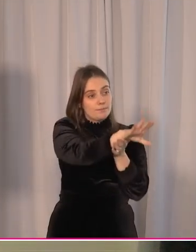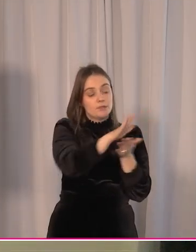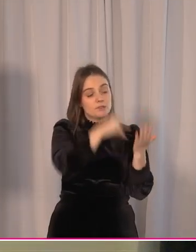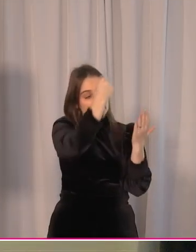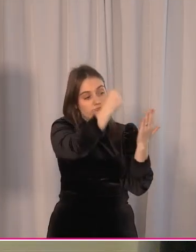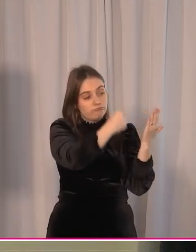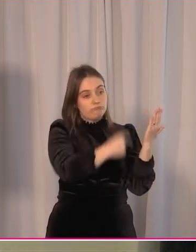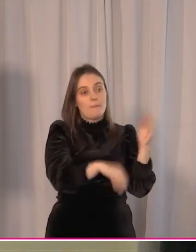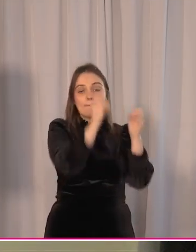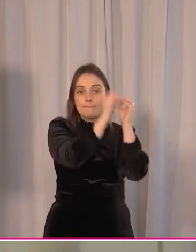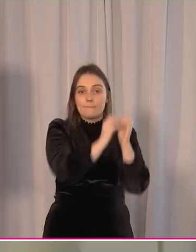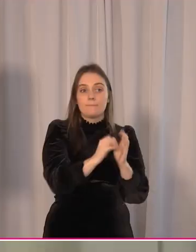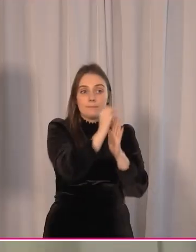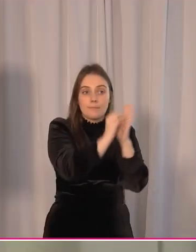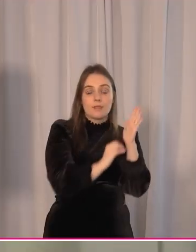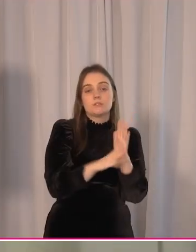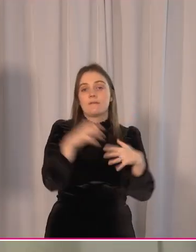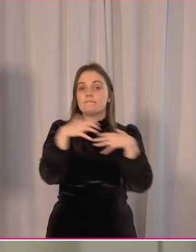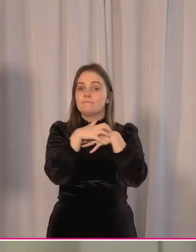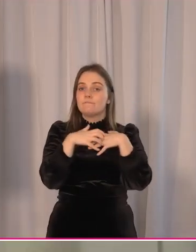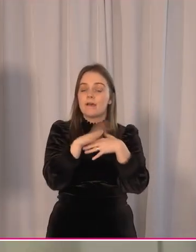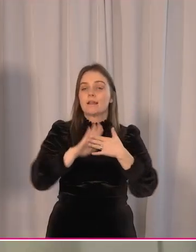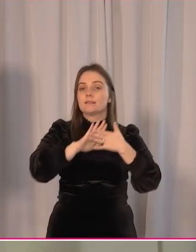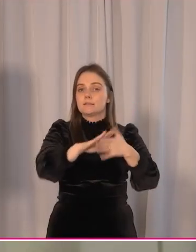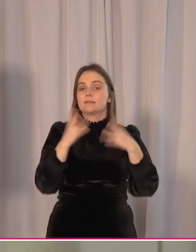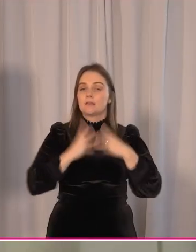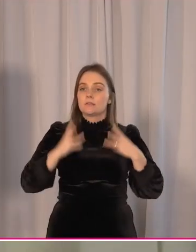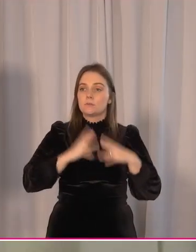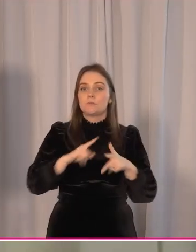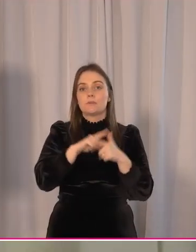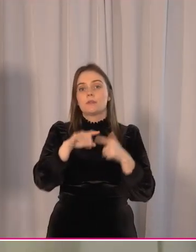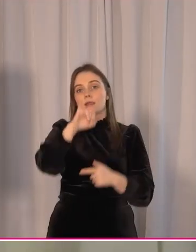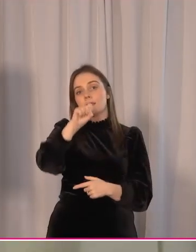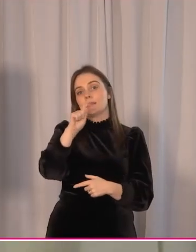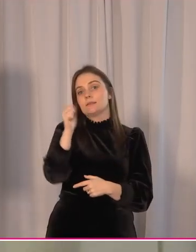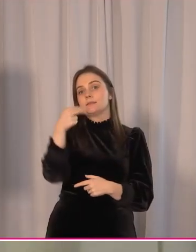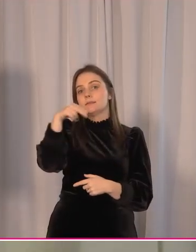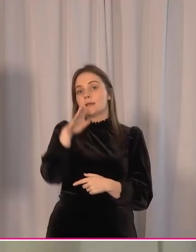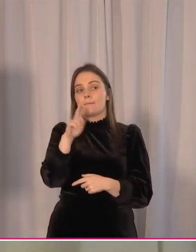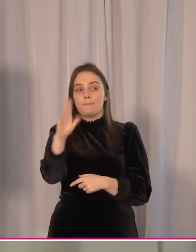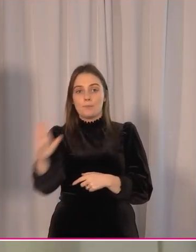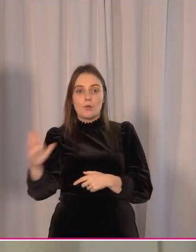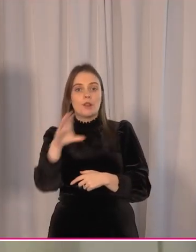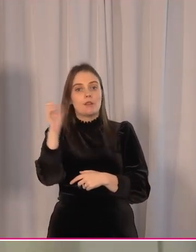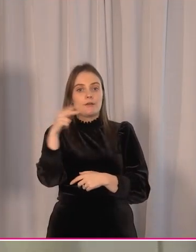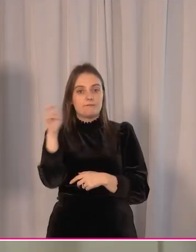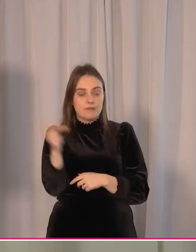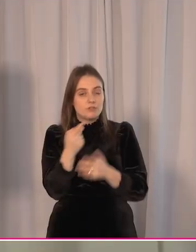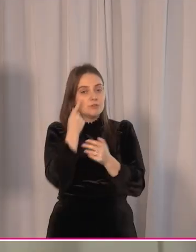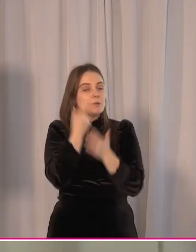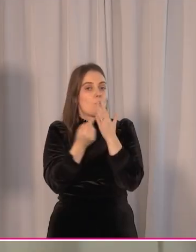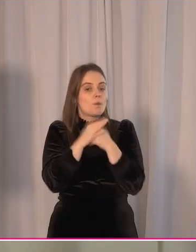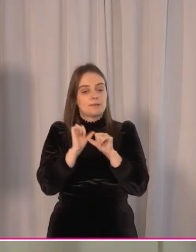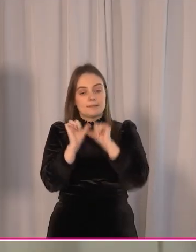out, the violence against women, the Istanbul Convention, what steps are the state taking,